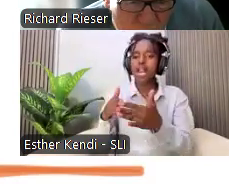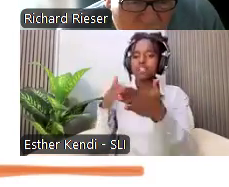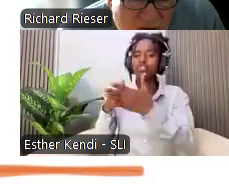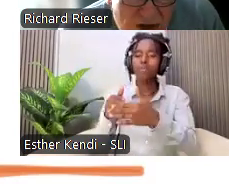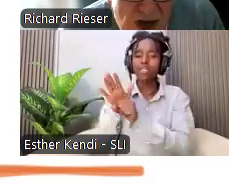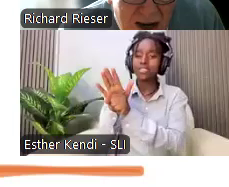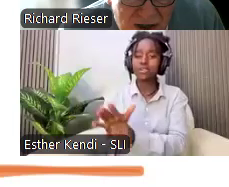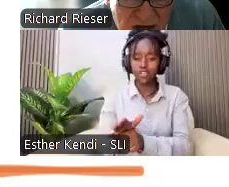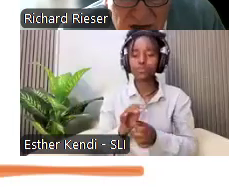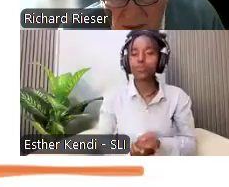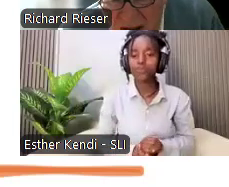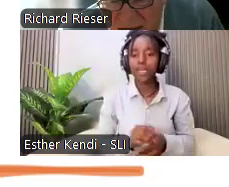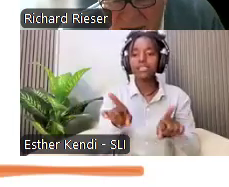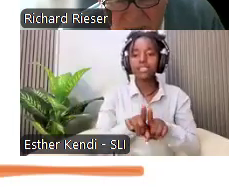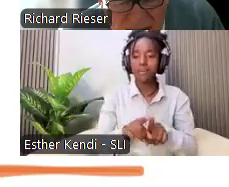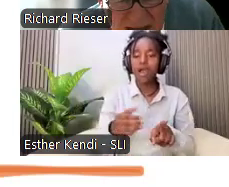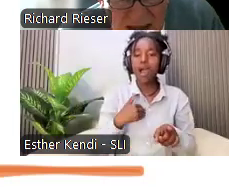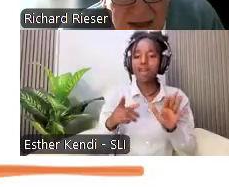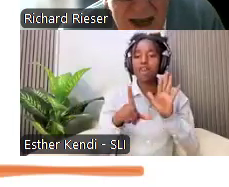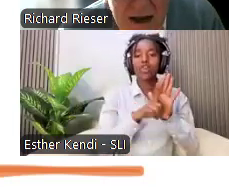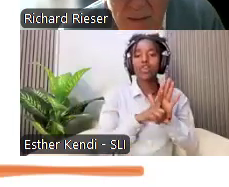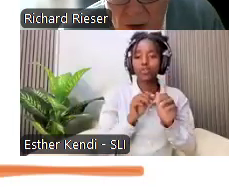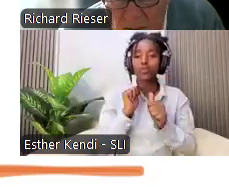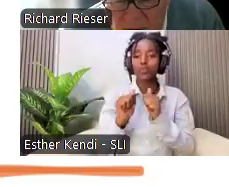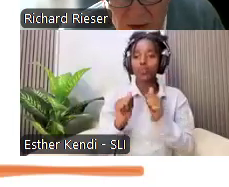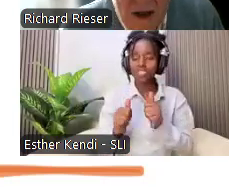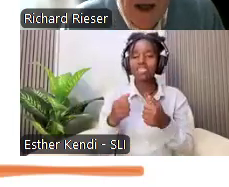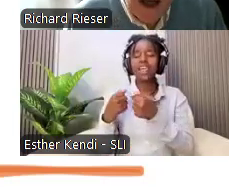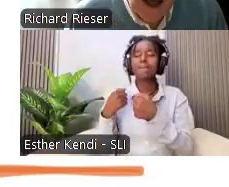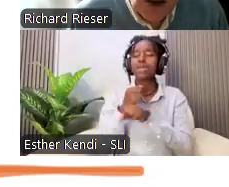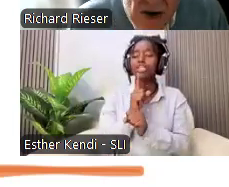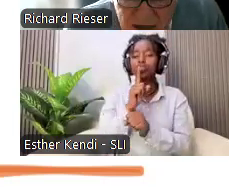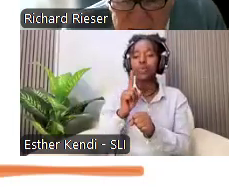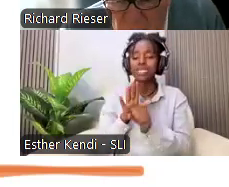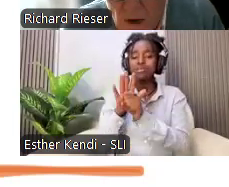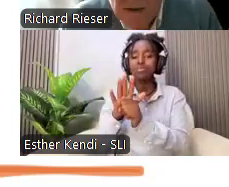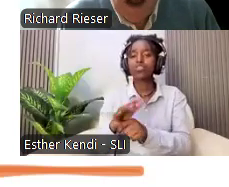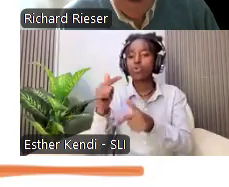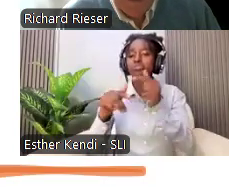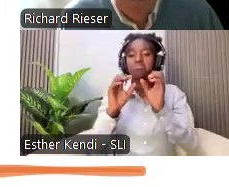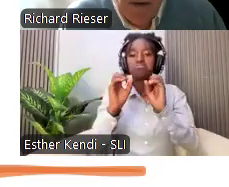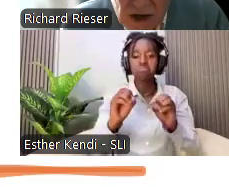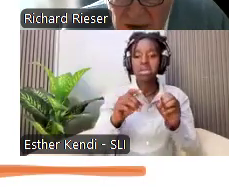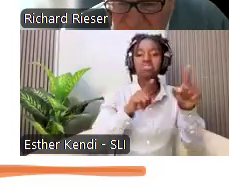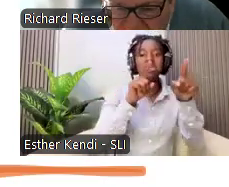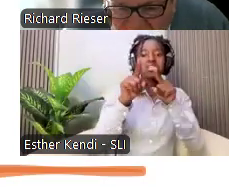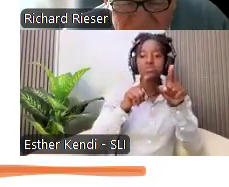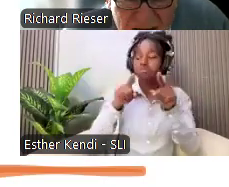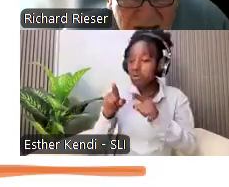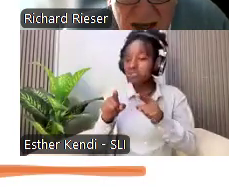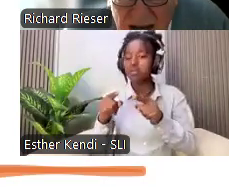bring in laws that challenge discriminatory practices in employment, in transport, in provision